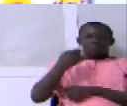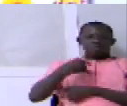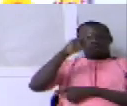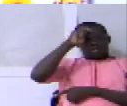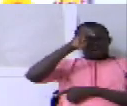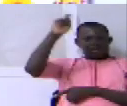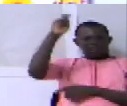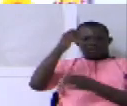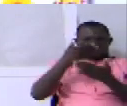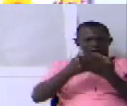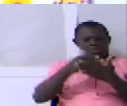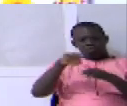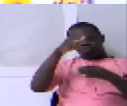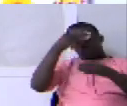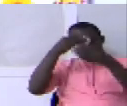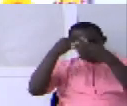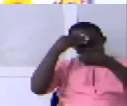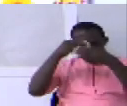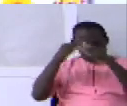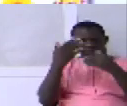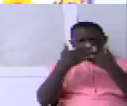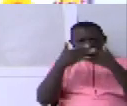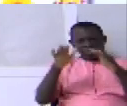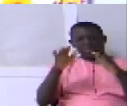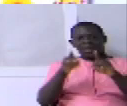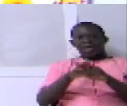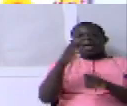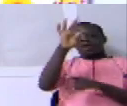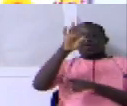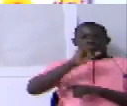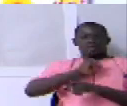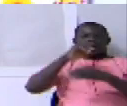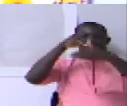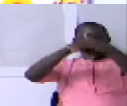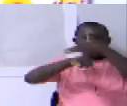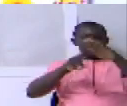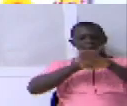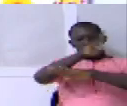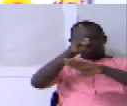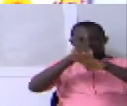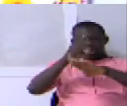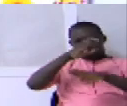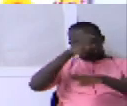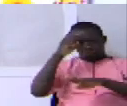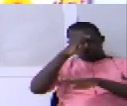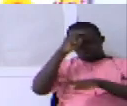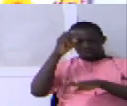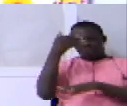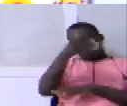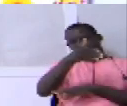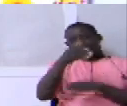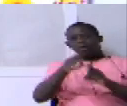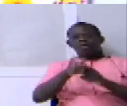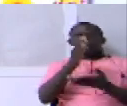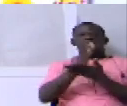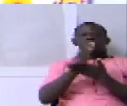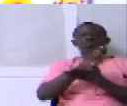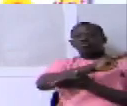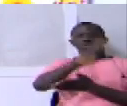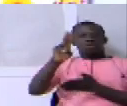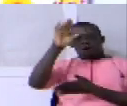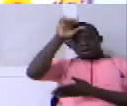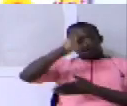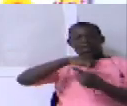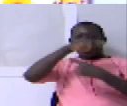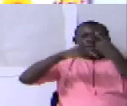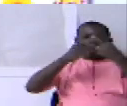hanfo ye bandi karangola e makama take. If they are inside working, Ni be konoto be do kola. they will not know the cells, Ibuka